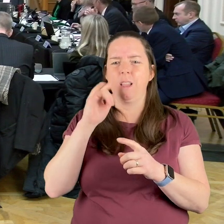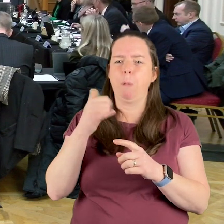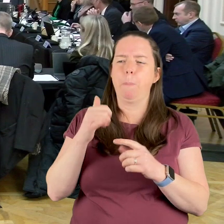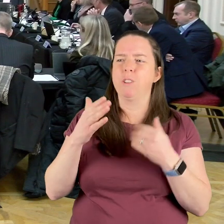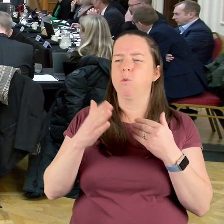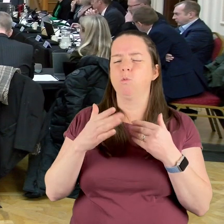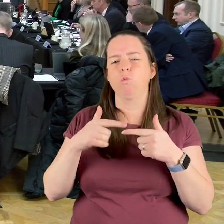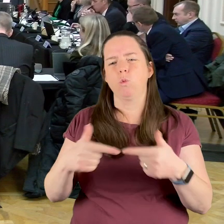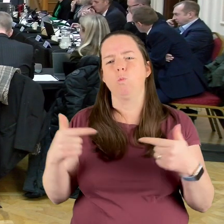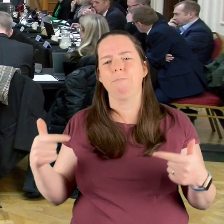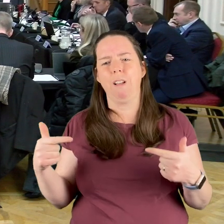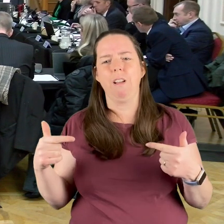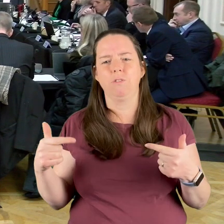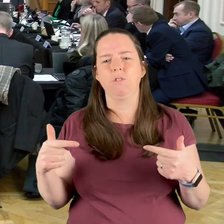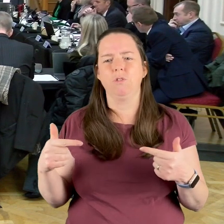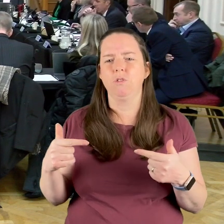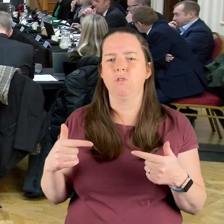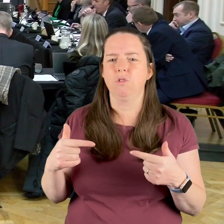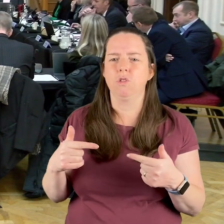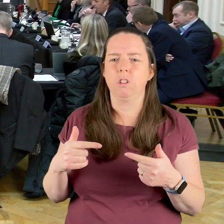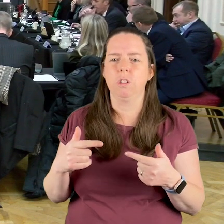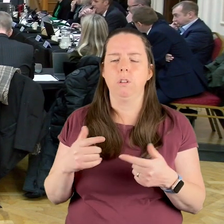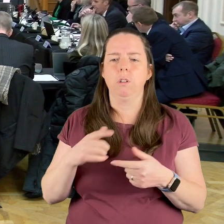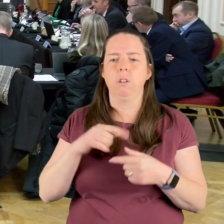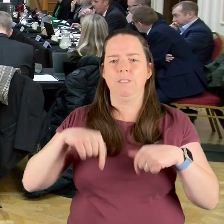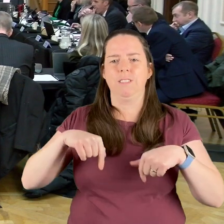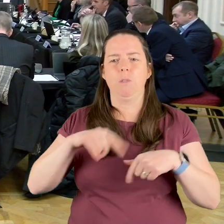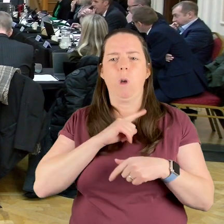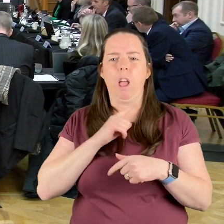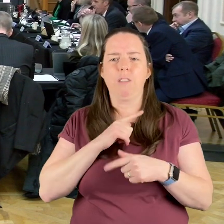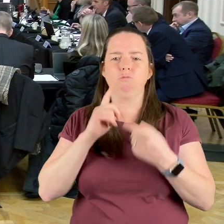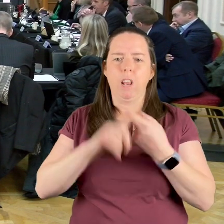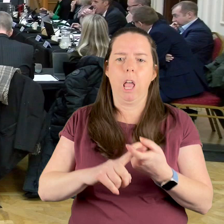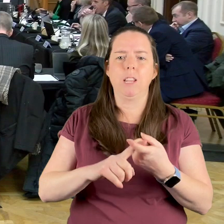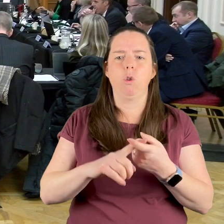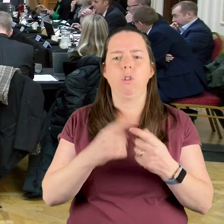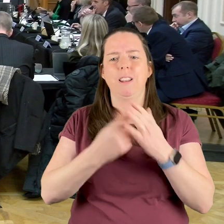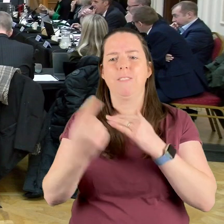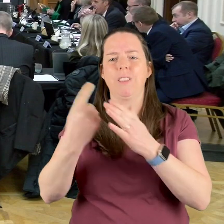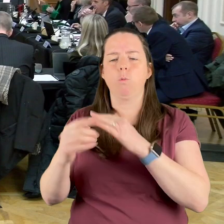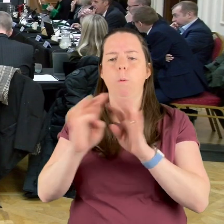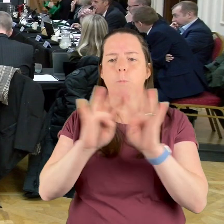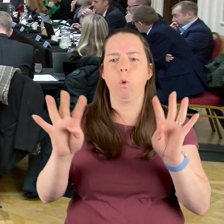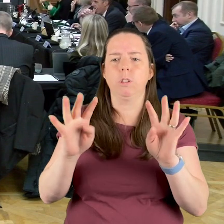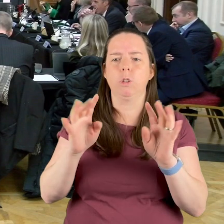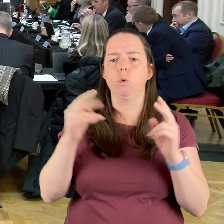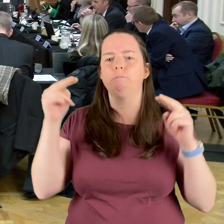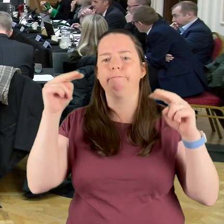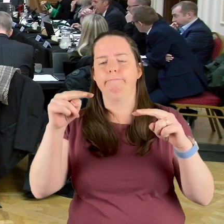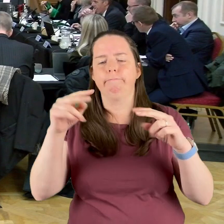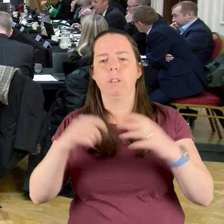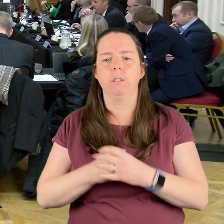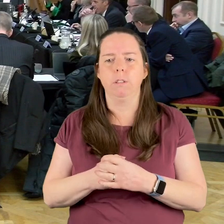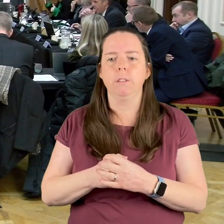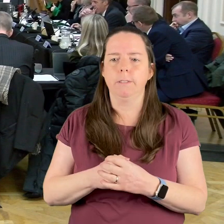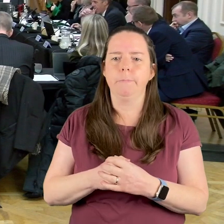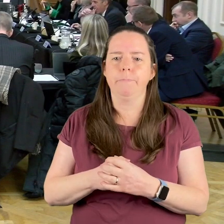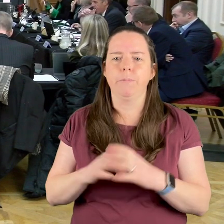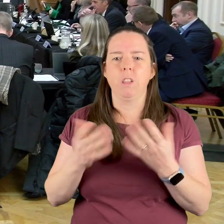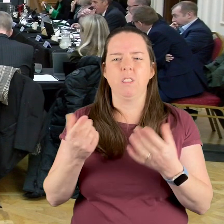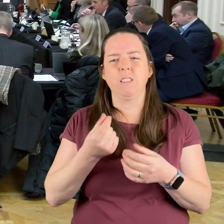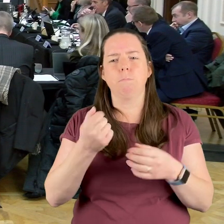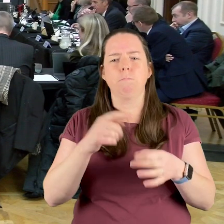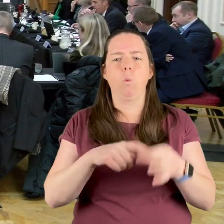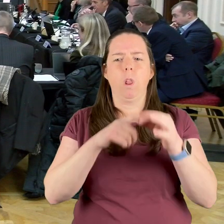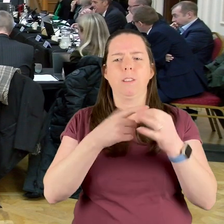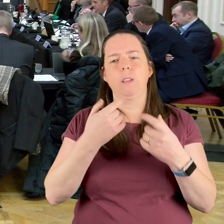we do quality in so many other places. I think we just felt it was probably another step too far because we're relying on our individual boards to